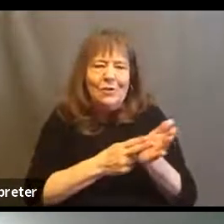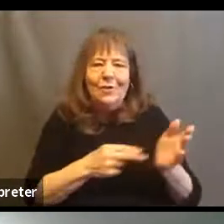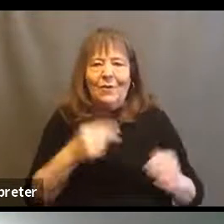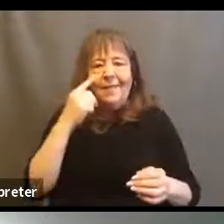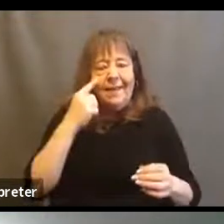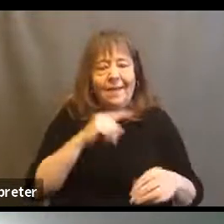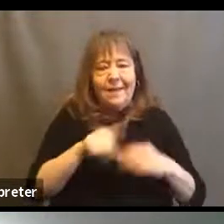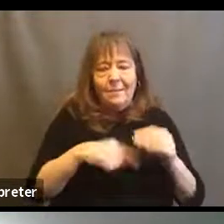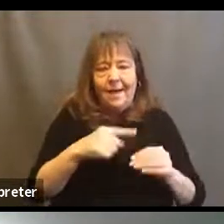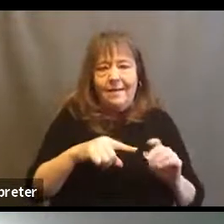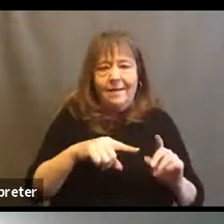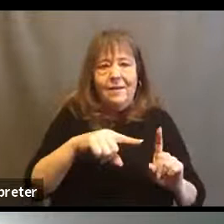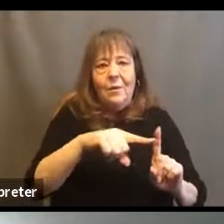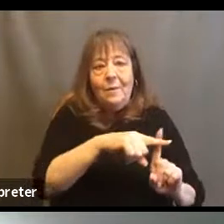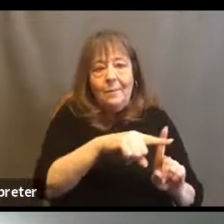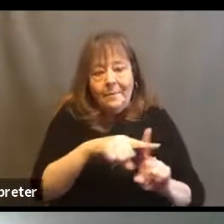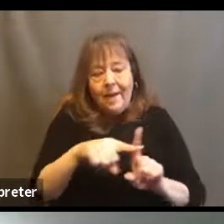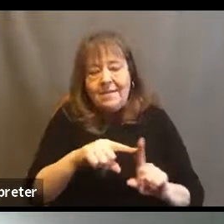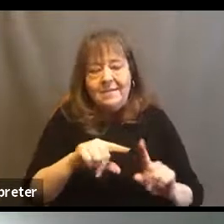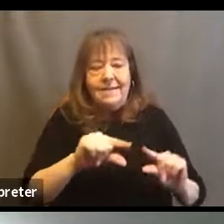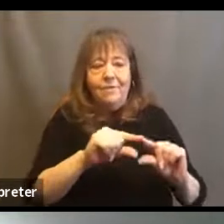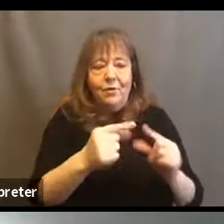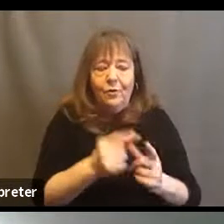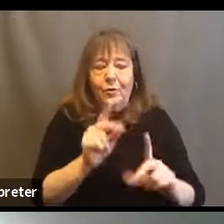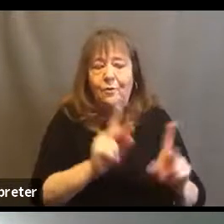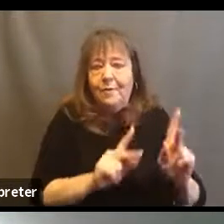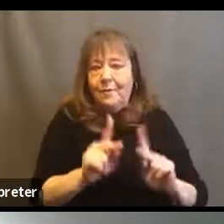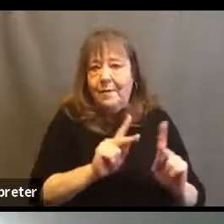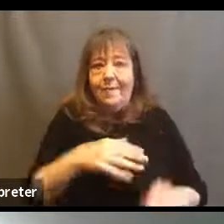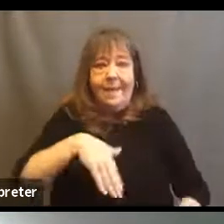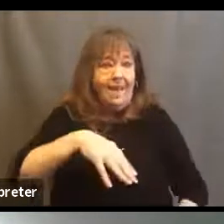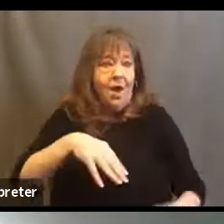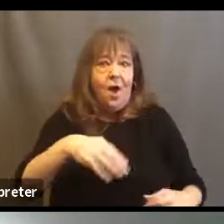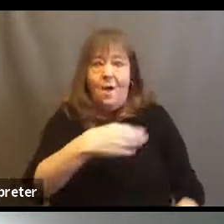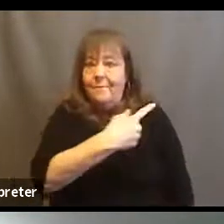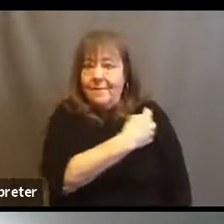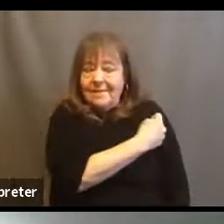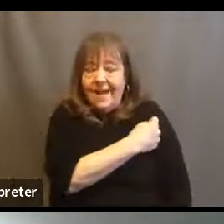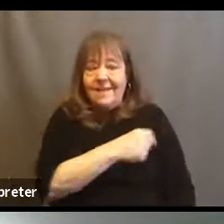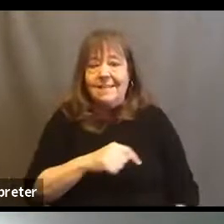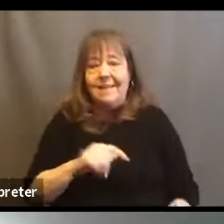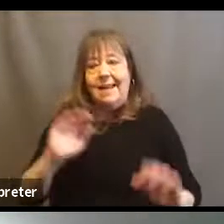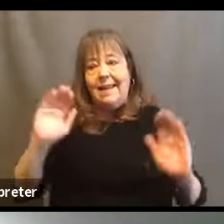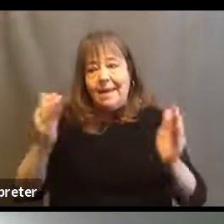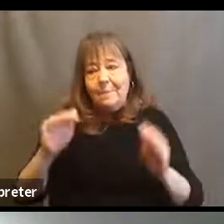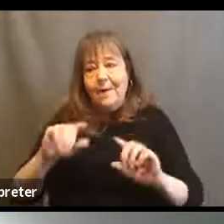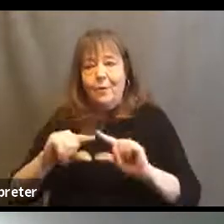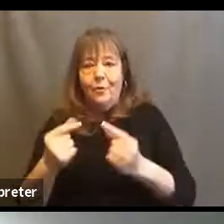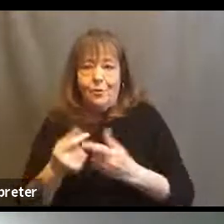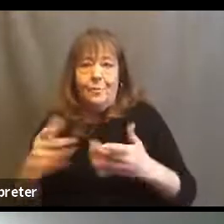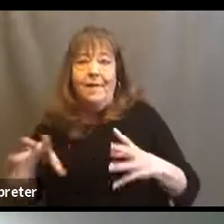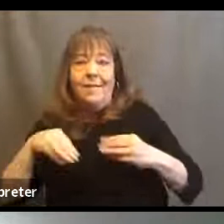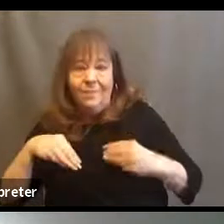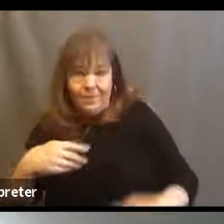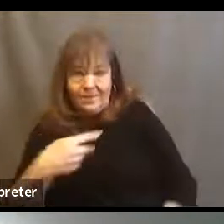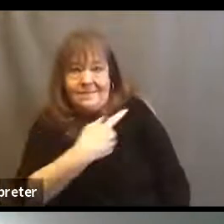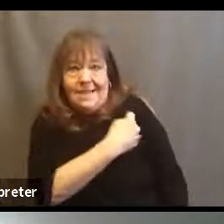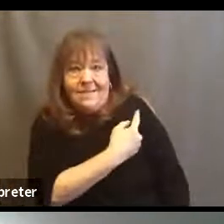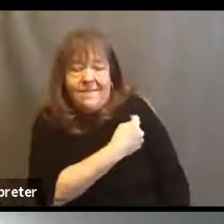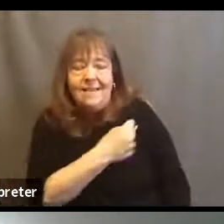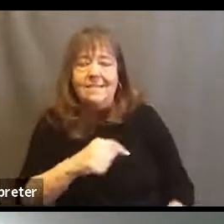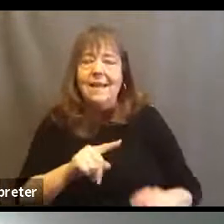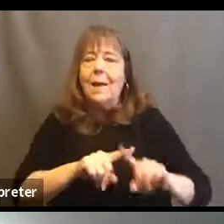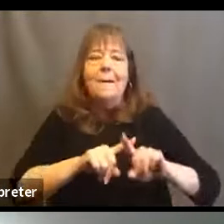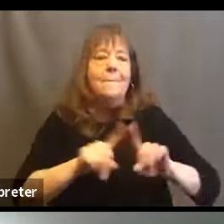in a non-vaccinated group who were asymptomatic compared to these folks who were vaccinated. But I think it just goes to show that the benefits